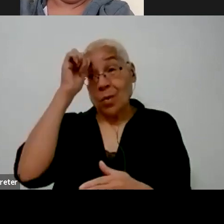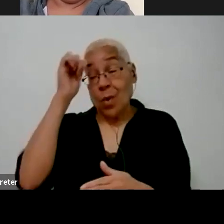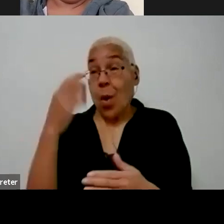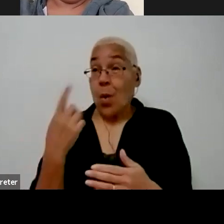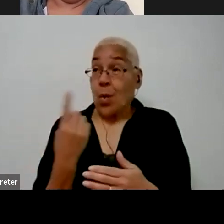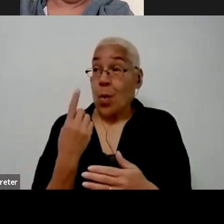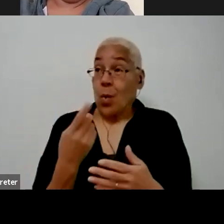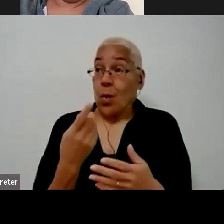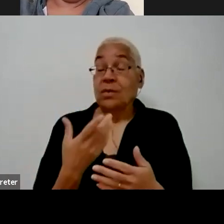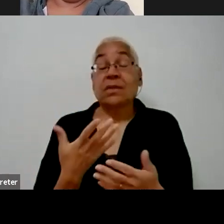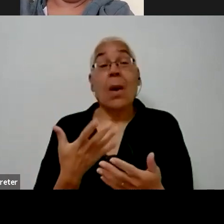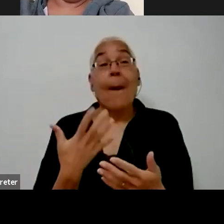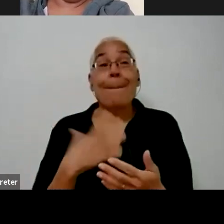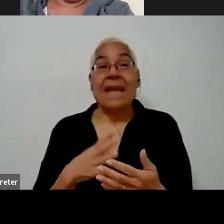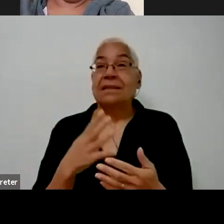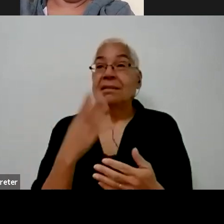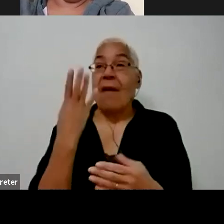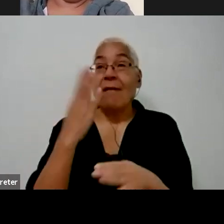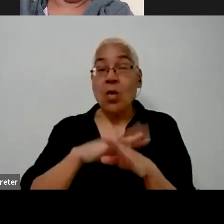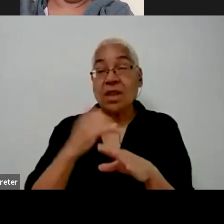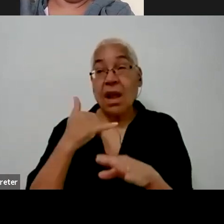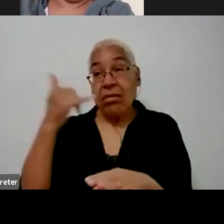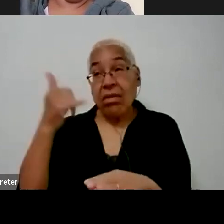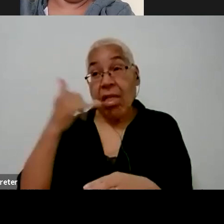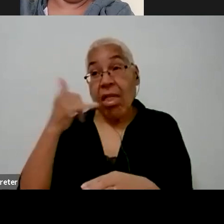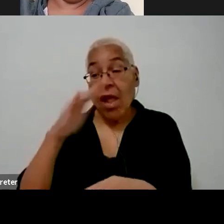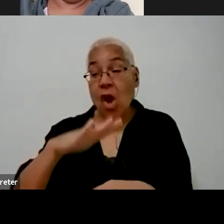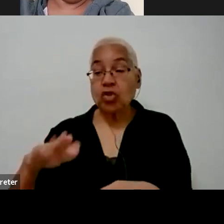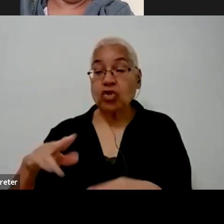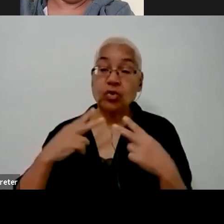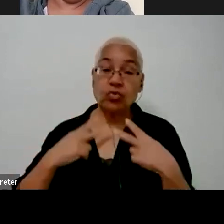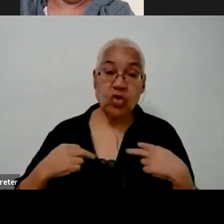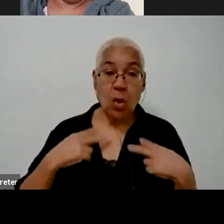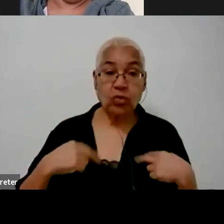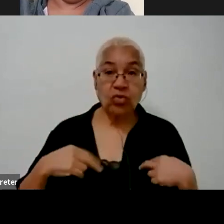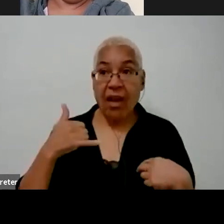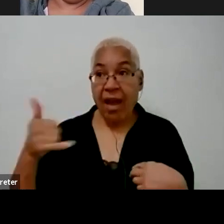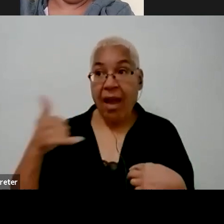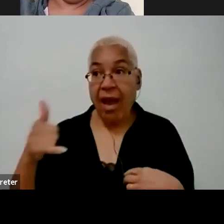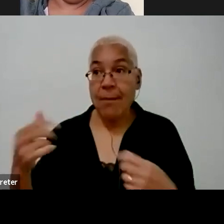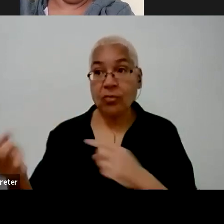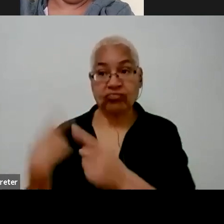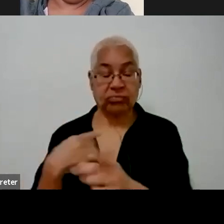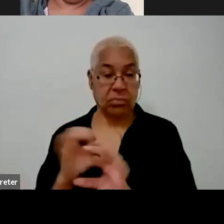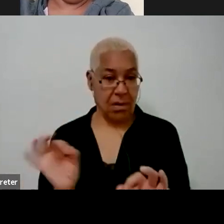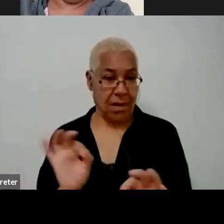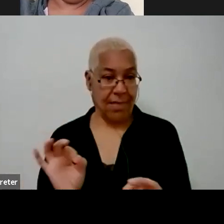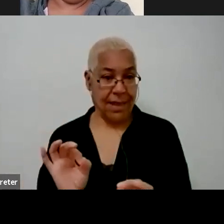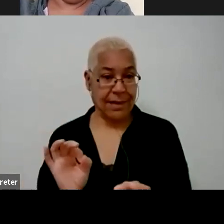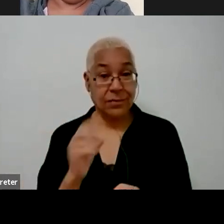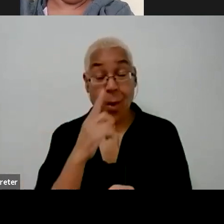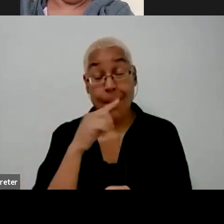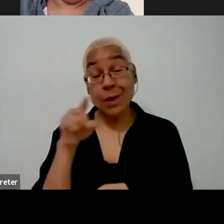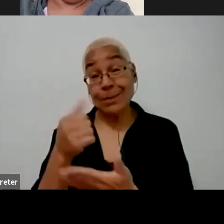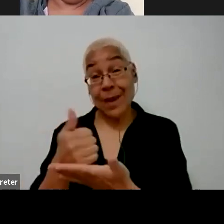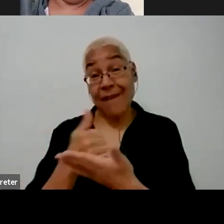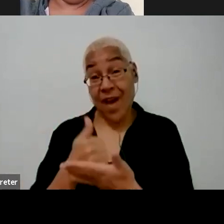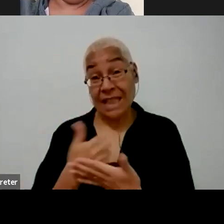social care 4 times. Nobody's coming back to me. So maybe you can advise. Thank